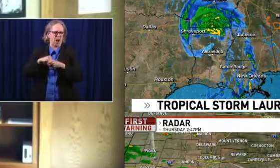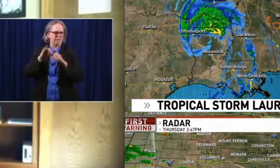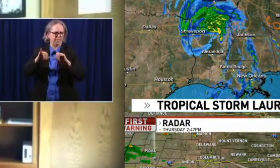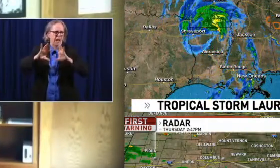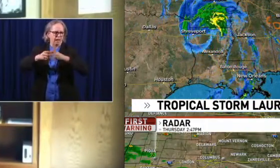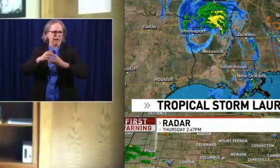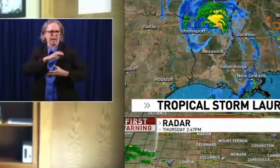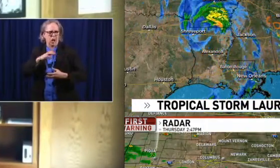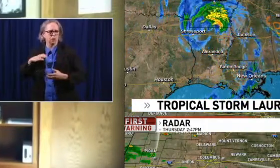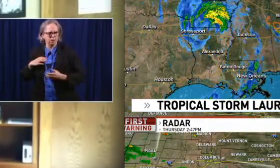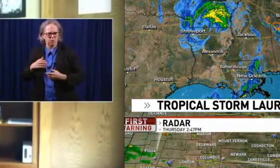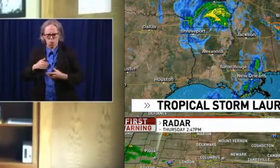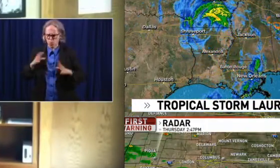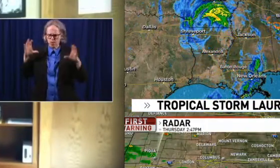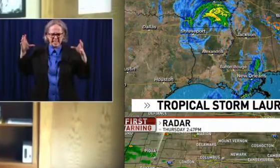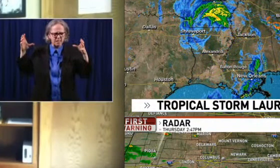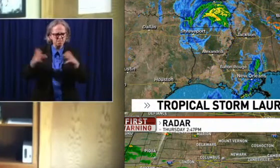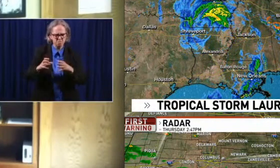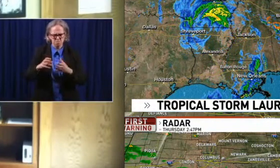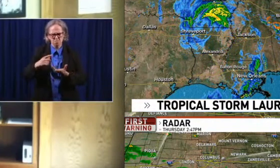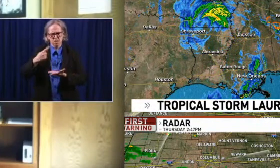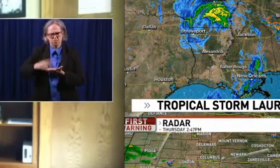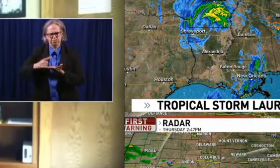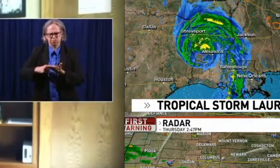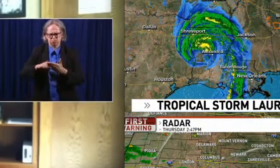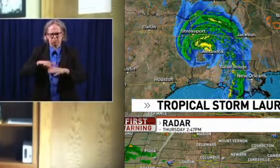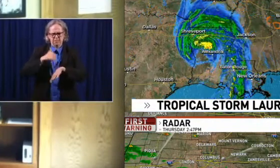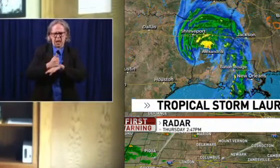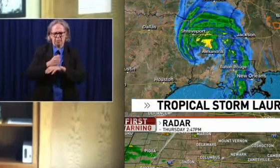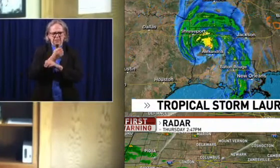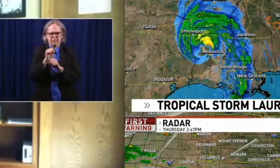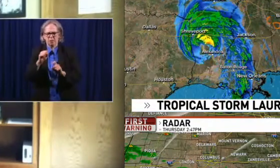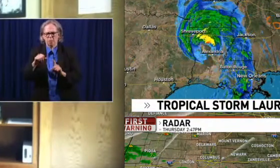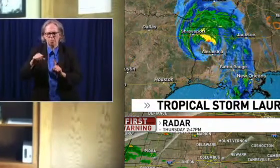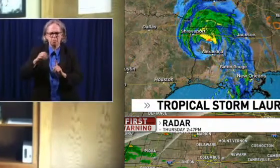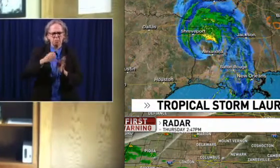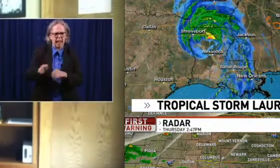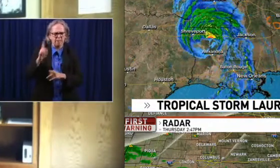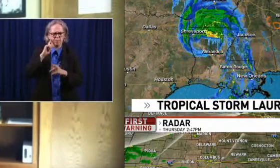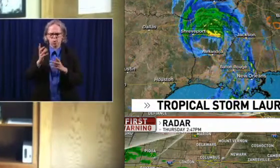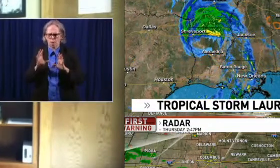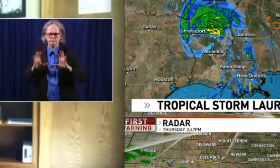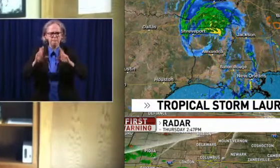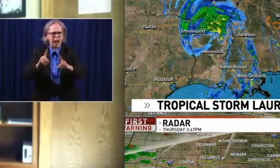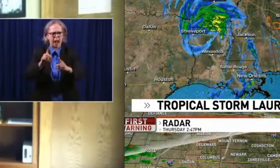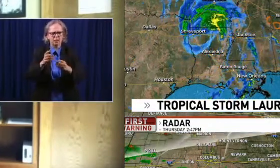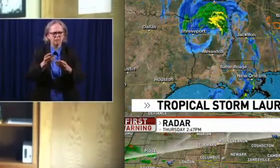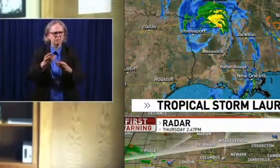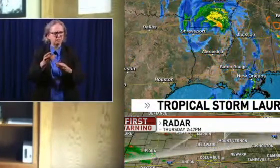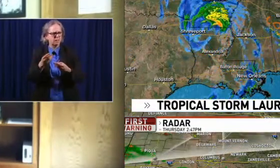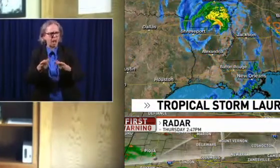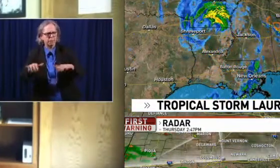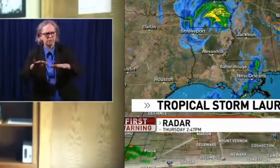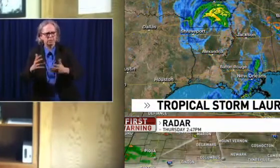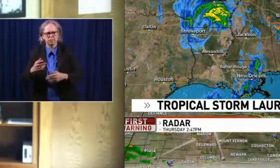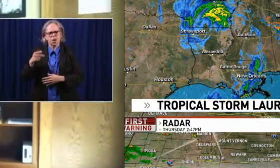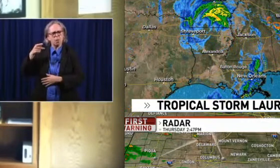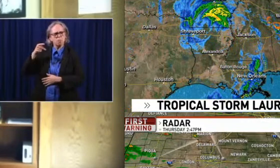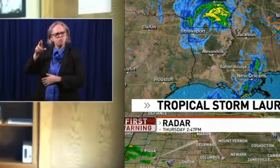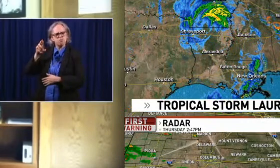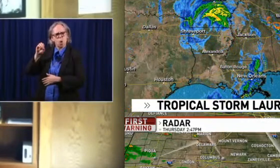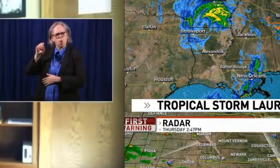they put together safe return to campus protocols. And they spend a lot of time thinking about all of the various